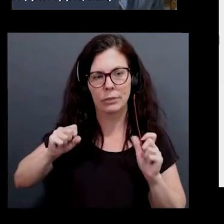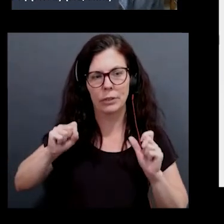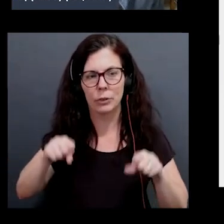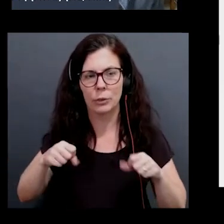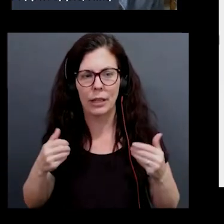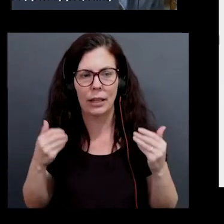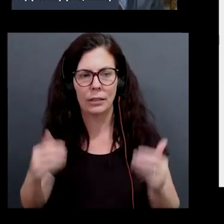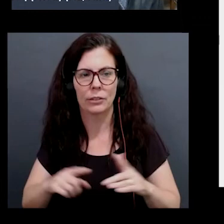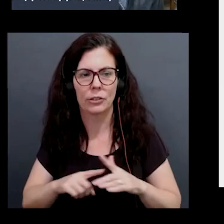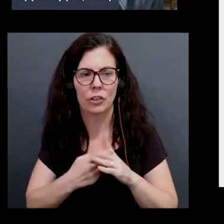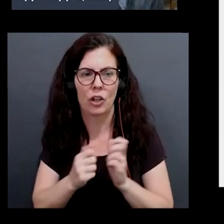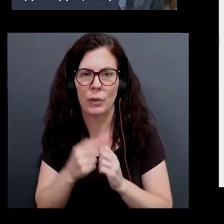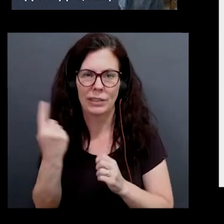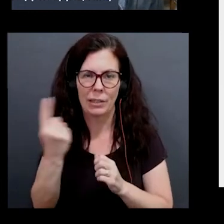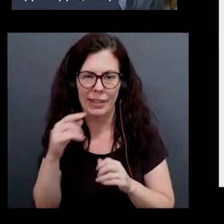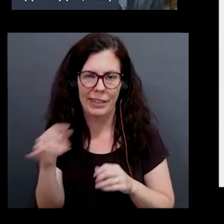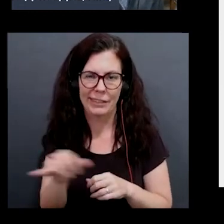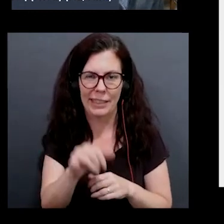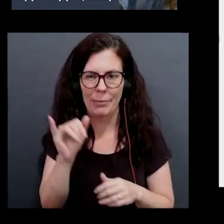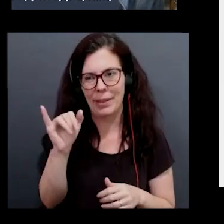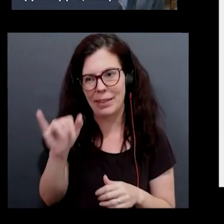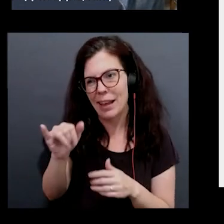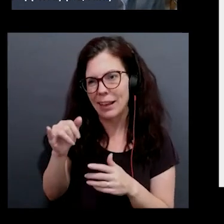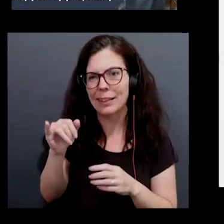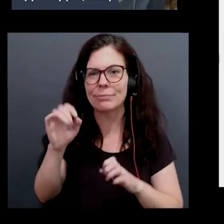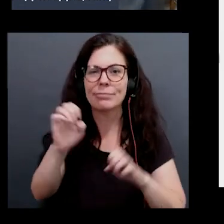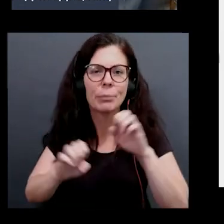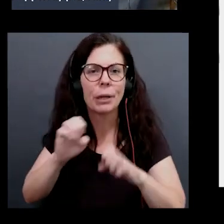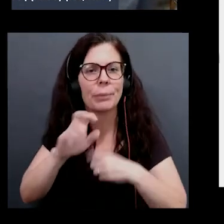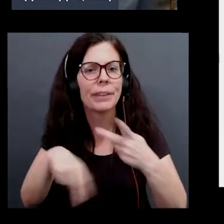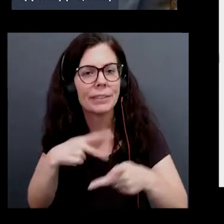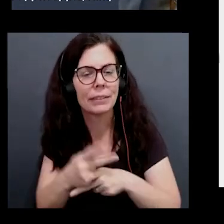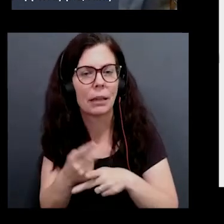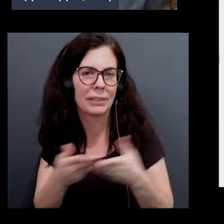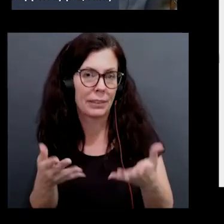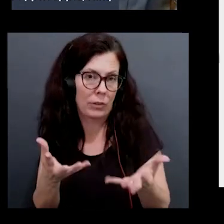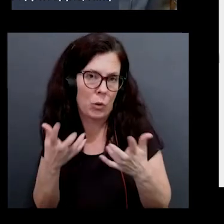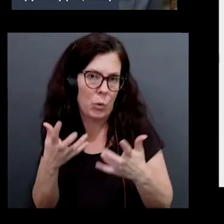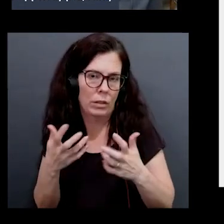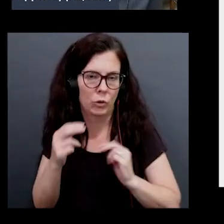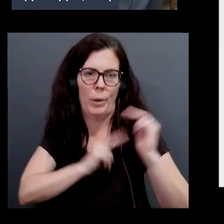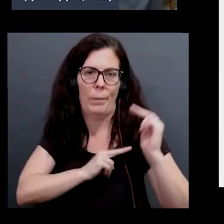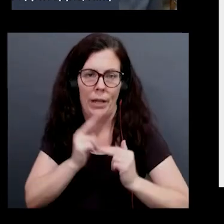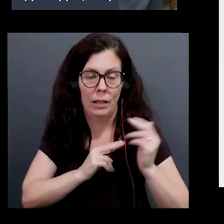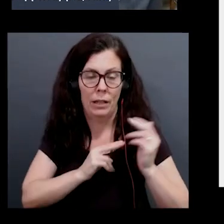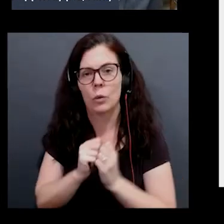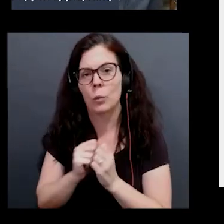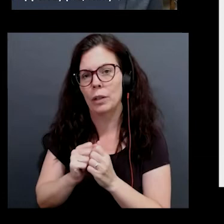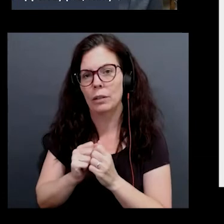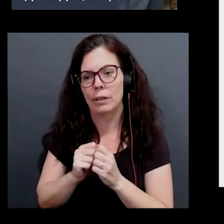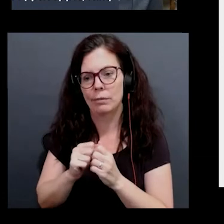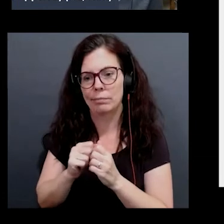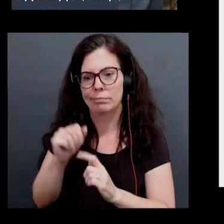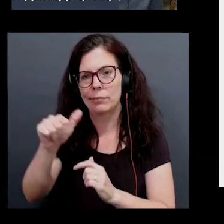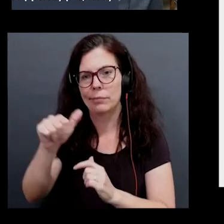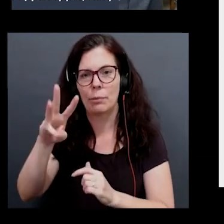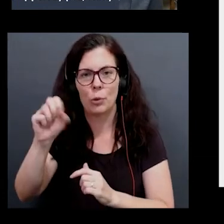like this and start experimenting the types of things you would like to build with on AWS.